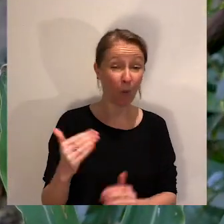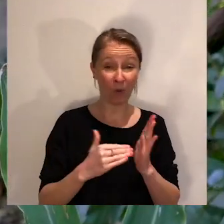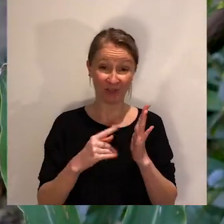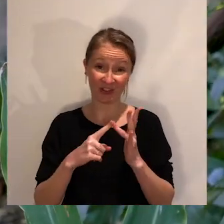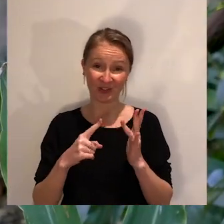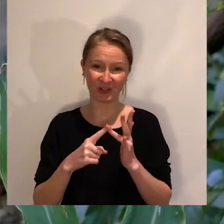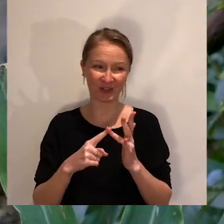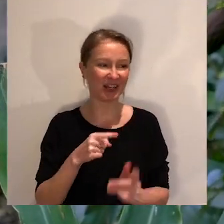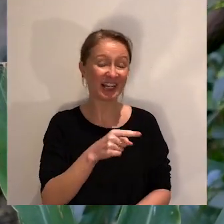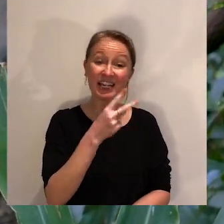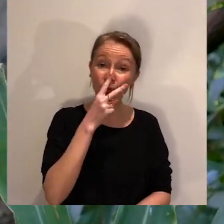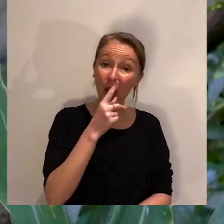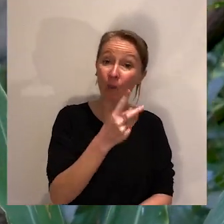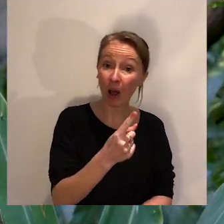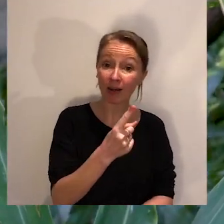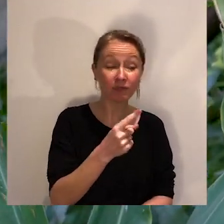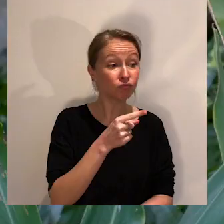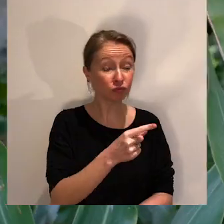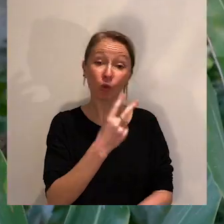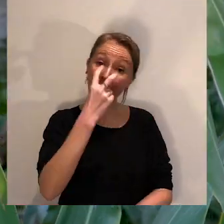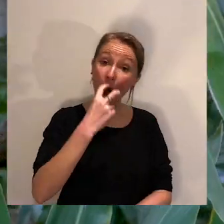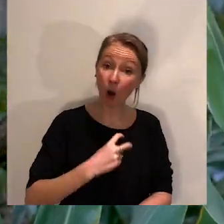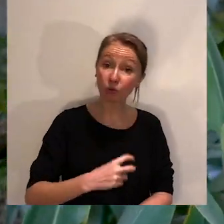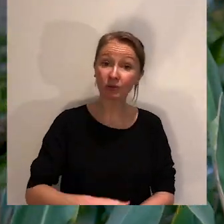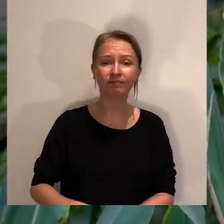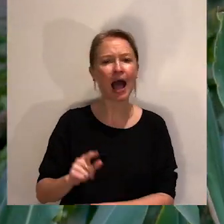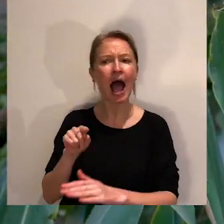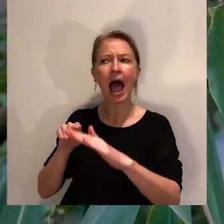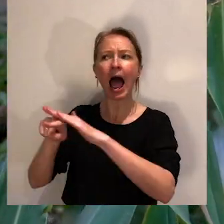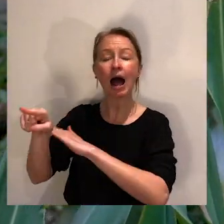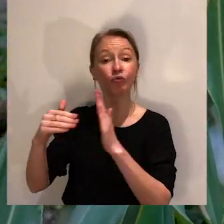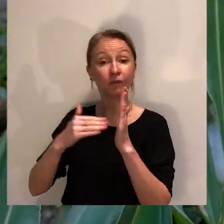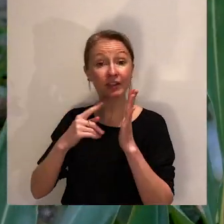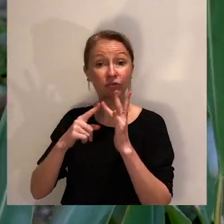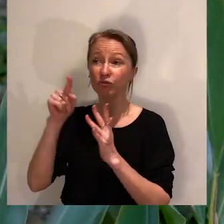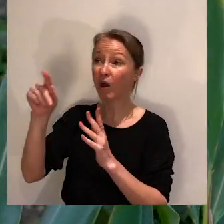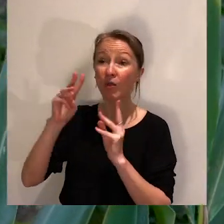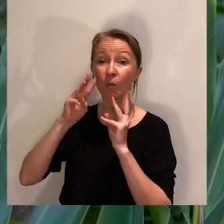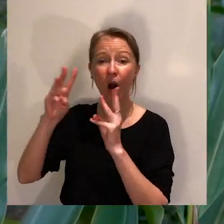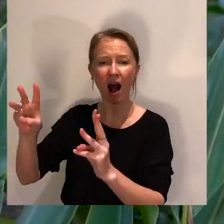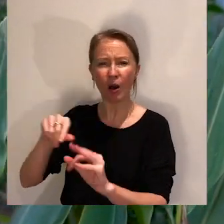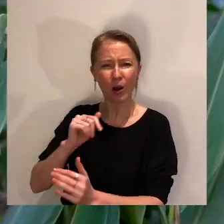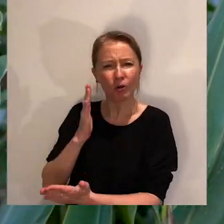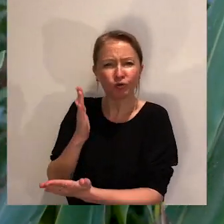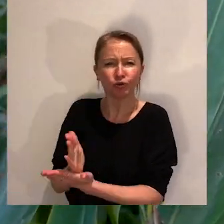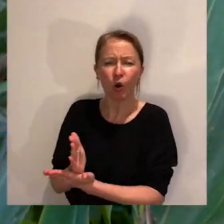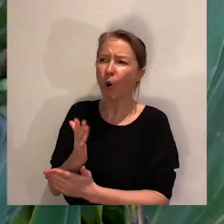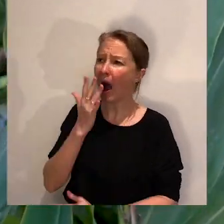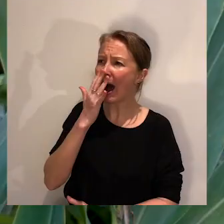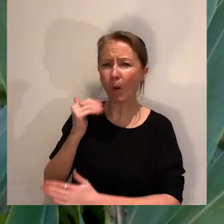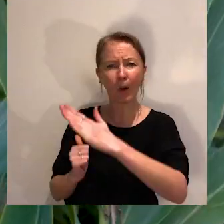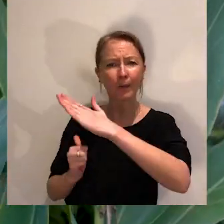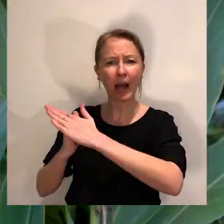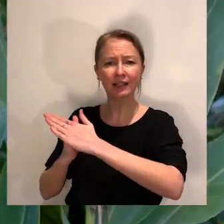21 years old, which is quite old for a Binturong. In the wild, we're not exactly sure how long they live because they're not very well studied. Yeah.